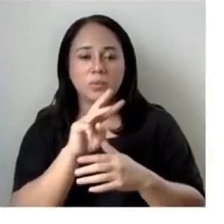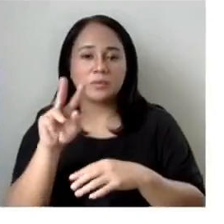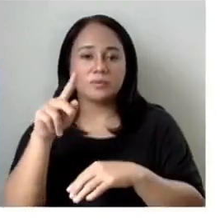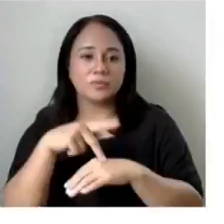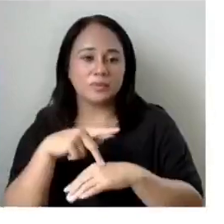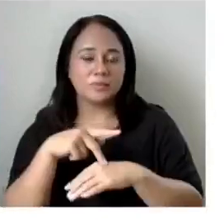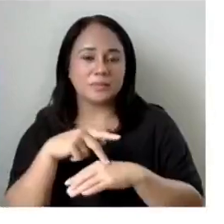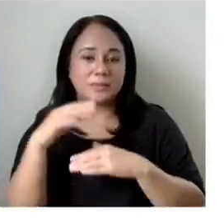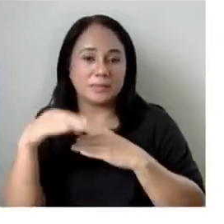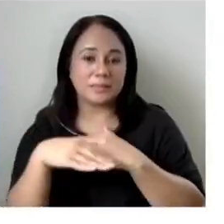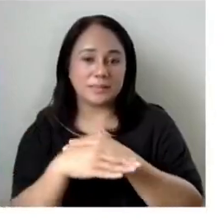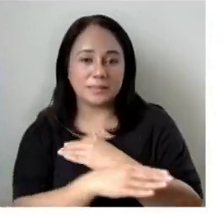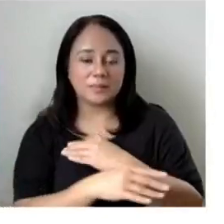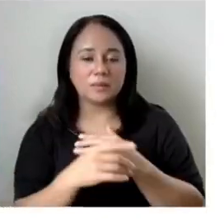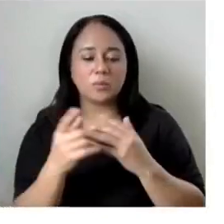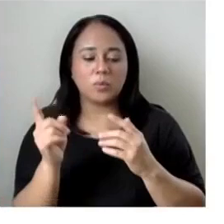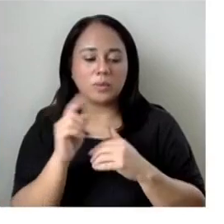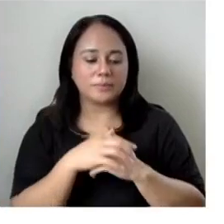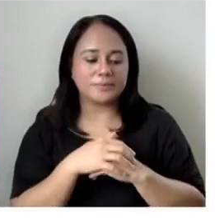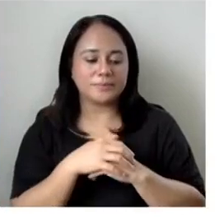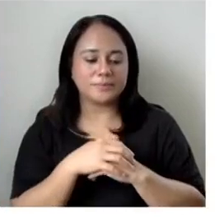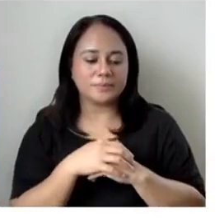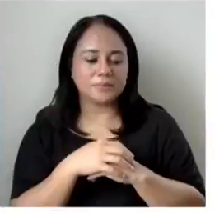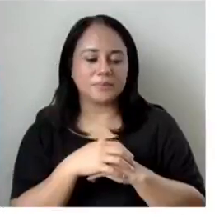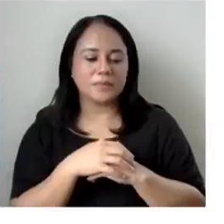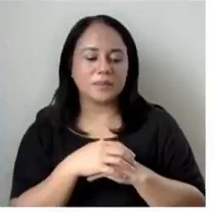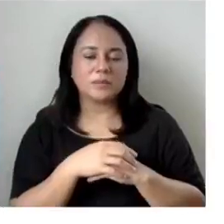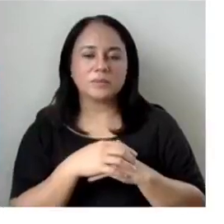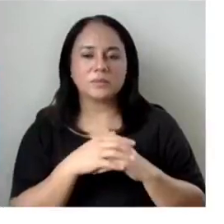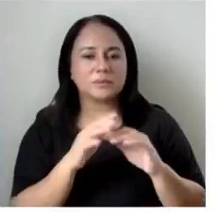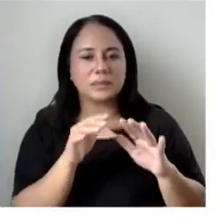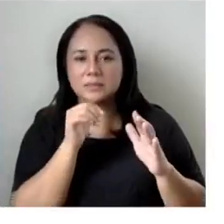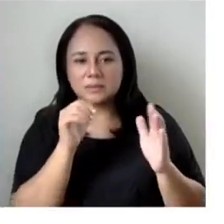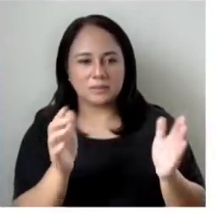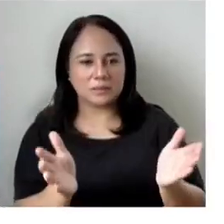no, is to discourage the